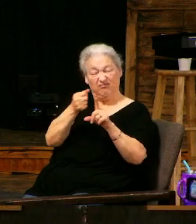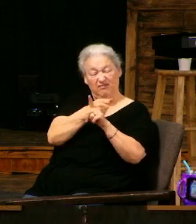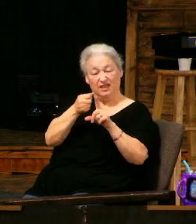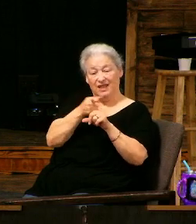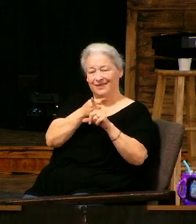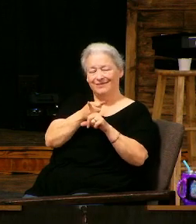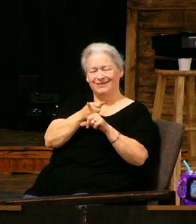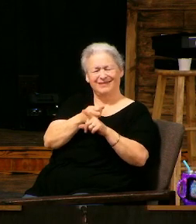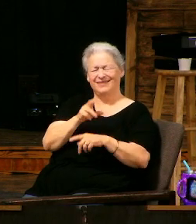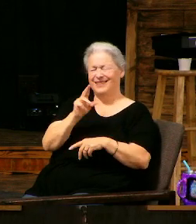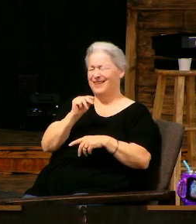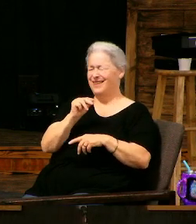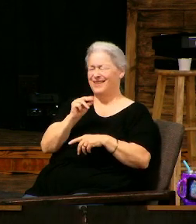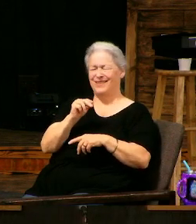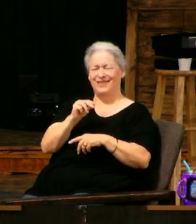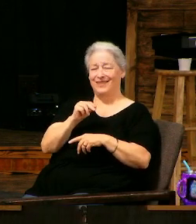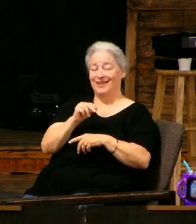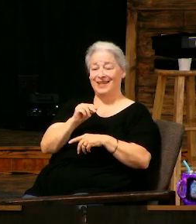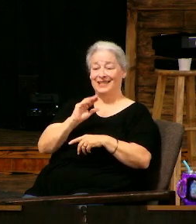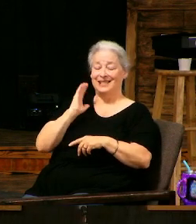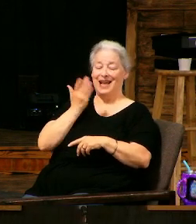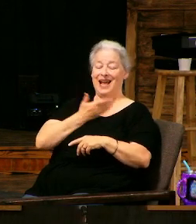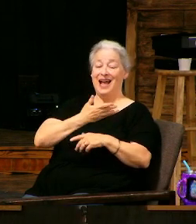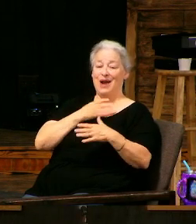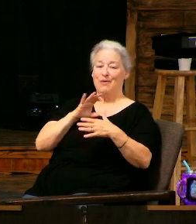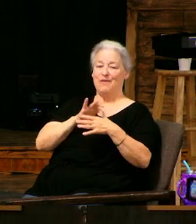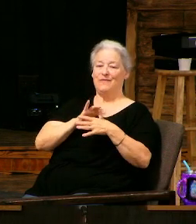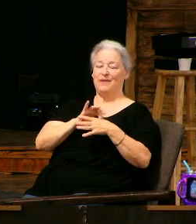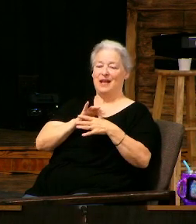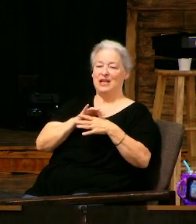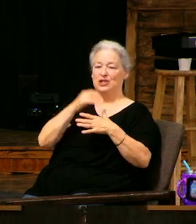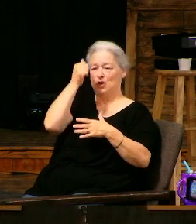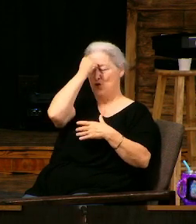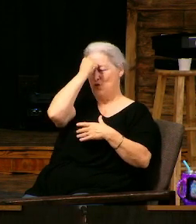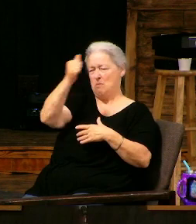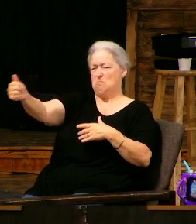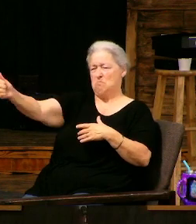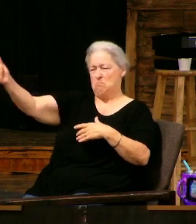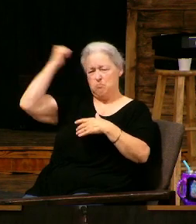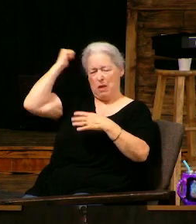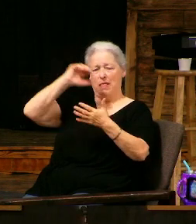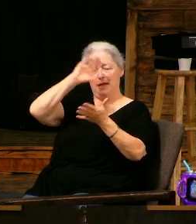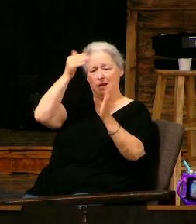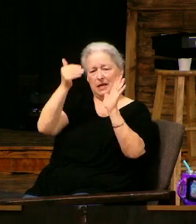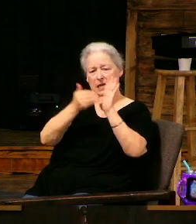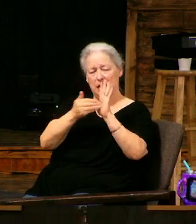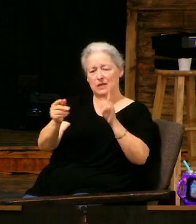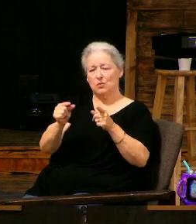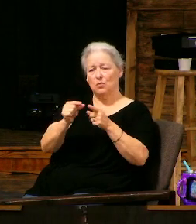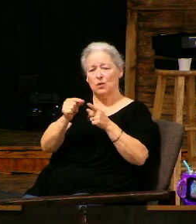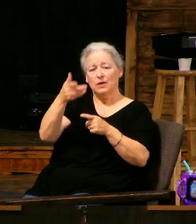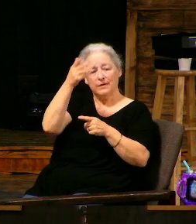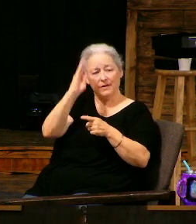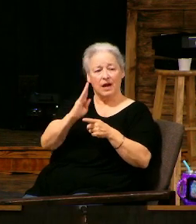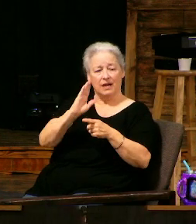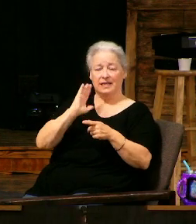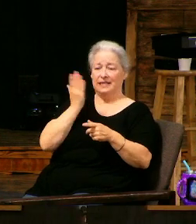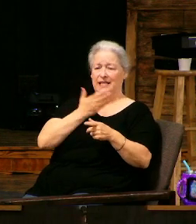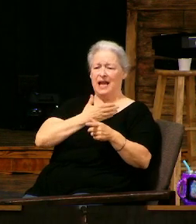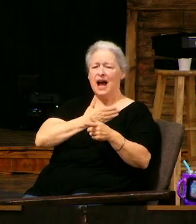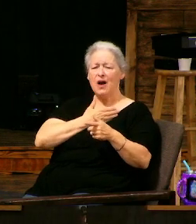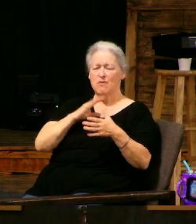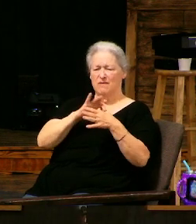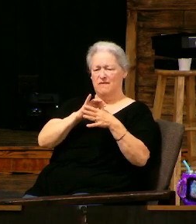it's not. It's our flesh rebelling against the Word of God. It's our flesh fighting the Spirit of